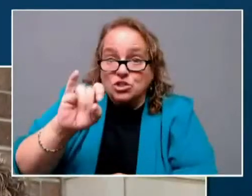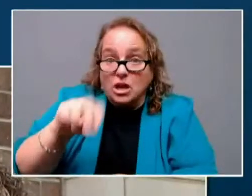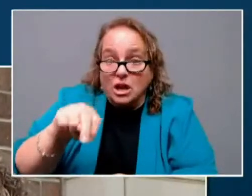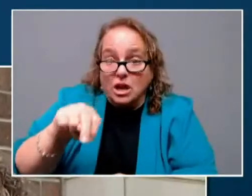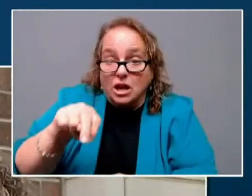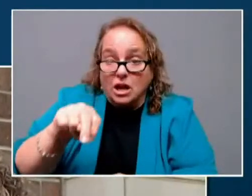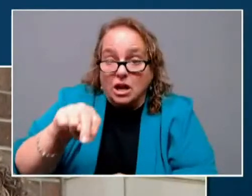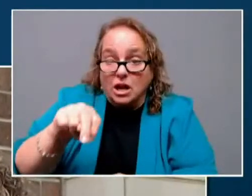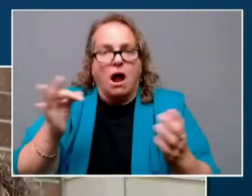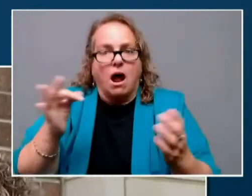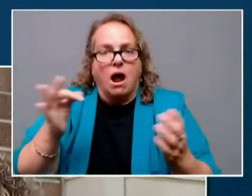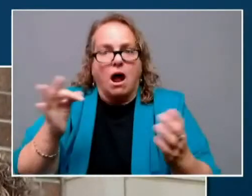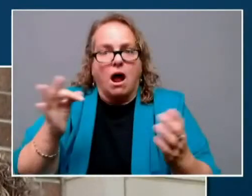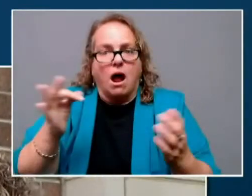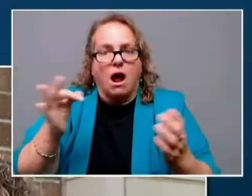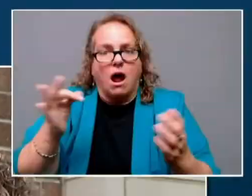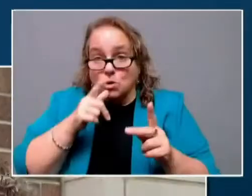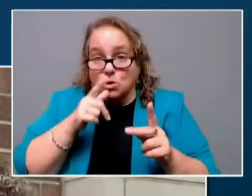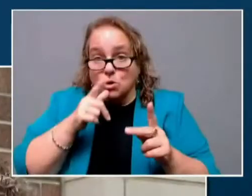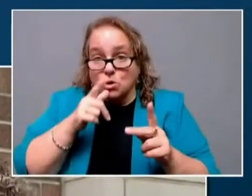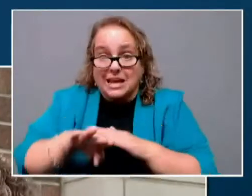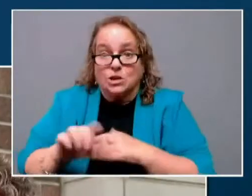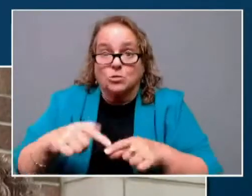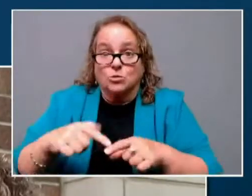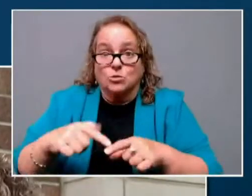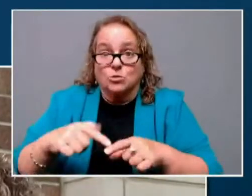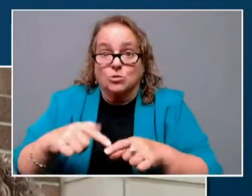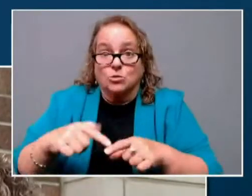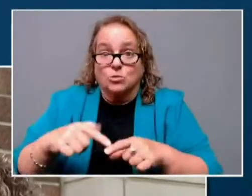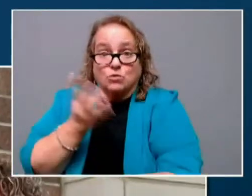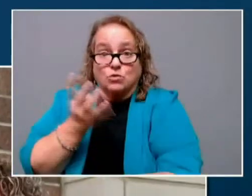been able to get in and get the infusions, are often feeling better,